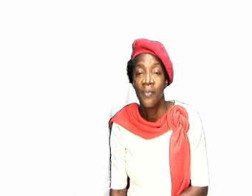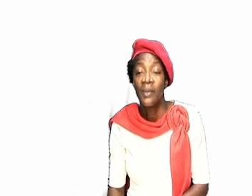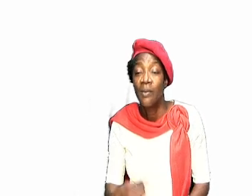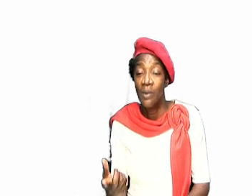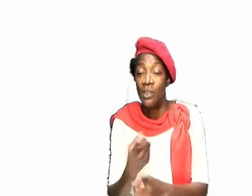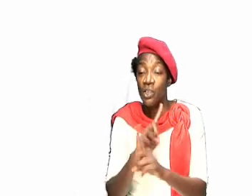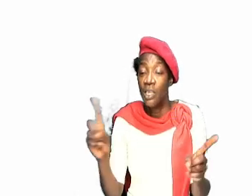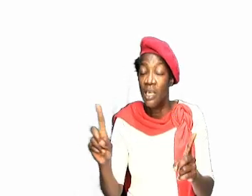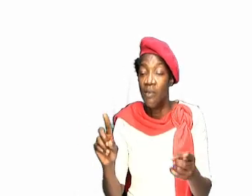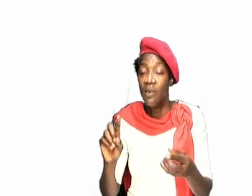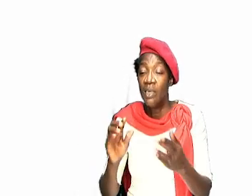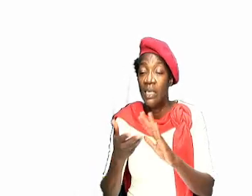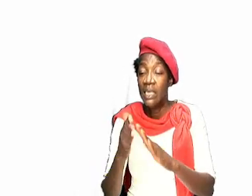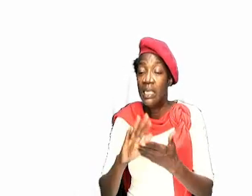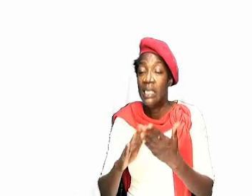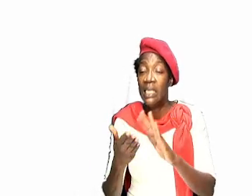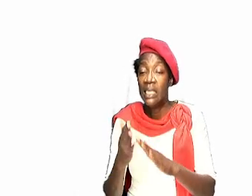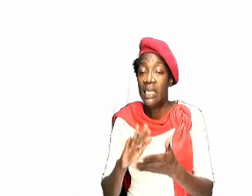deliver the city of Keilah